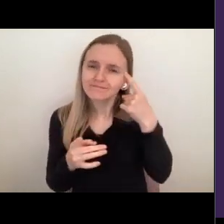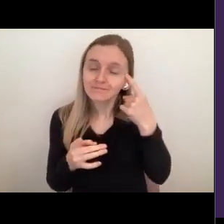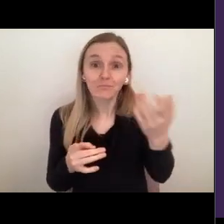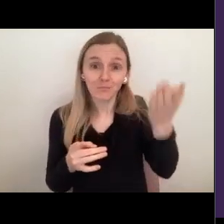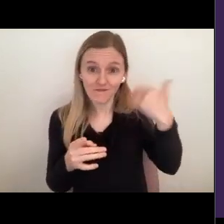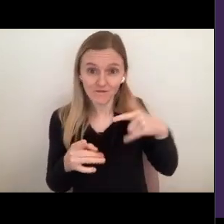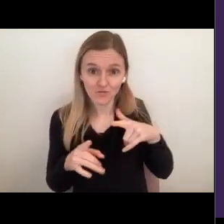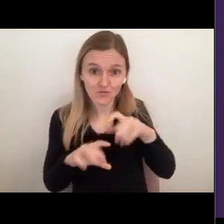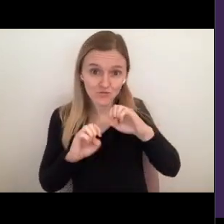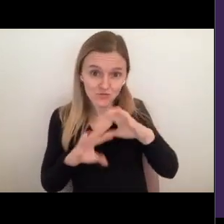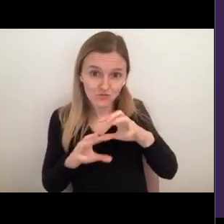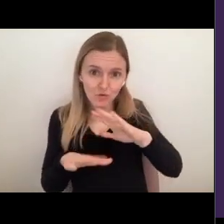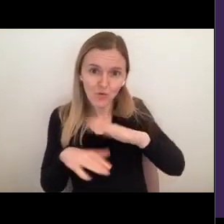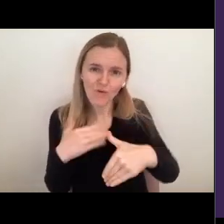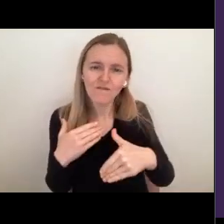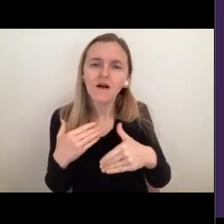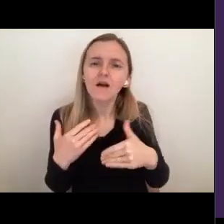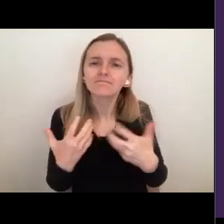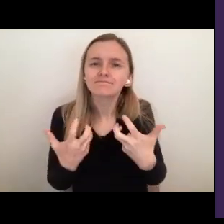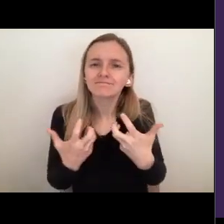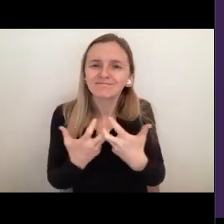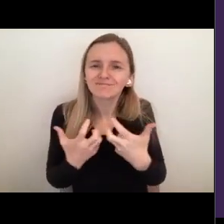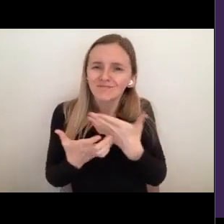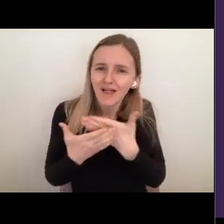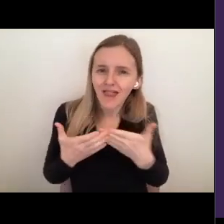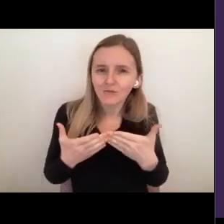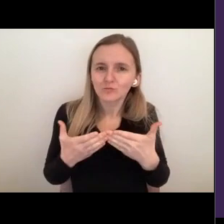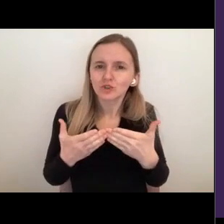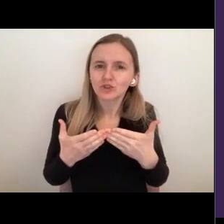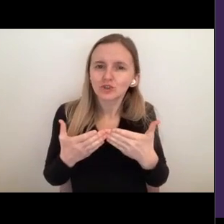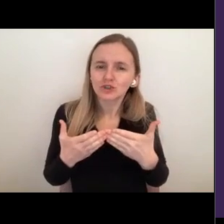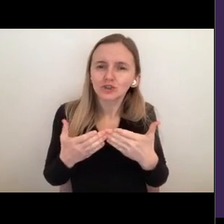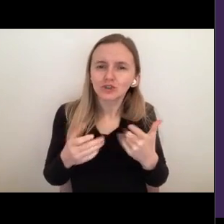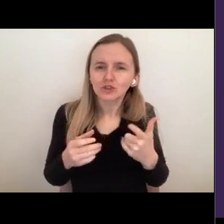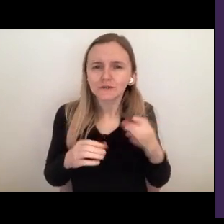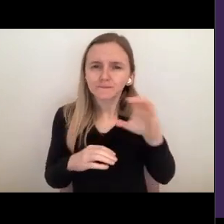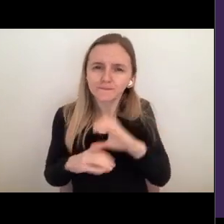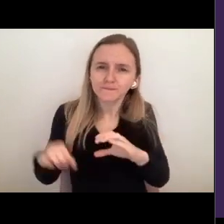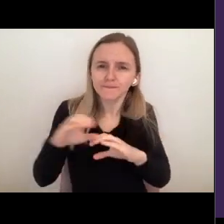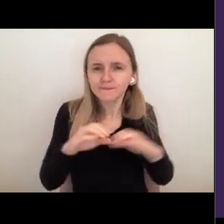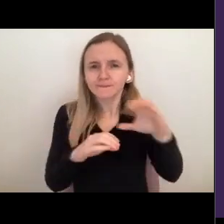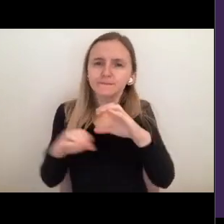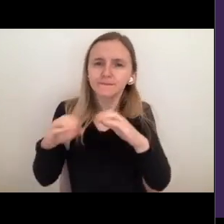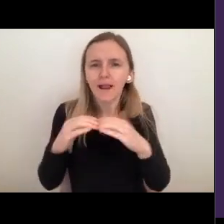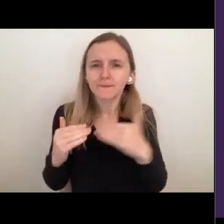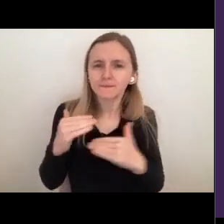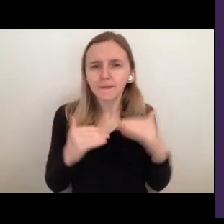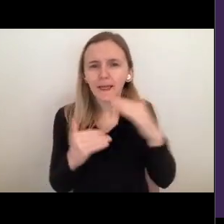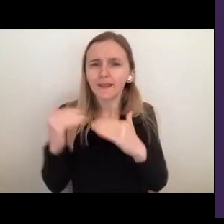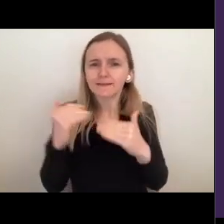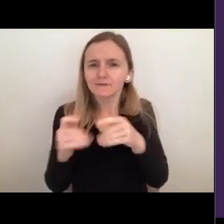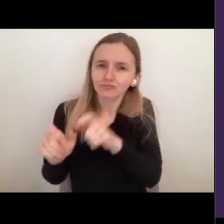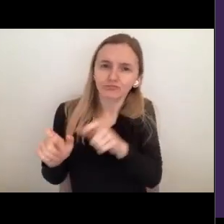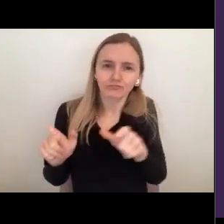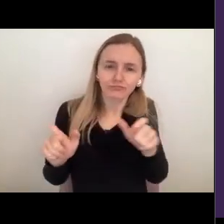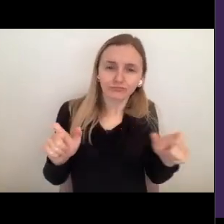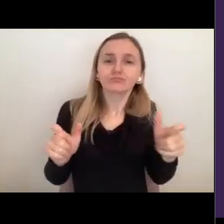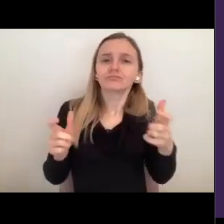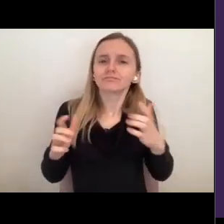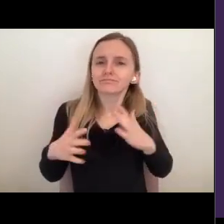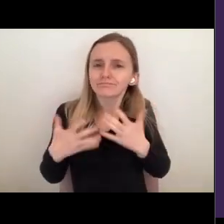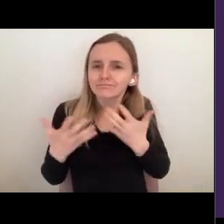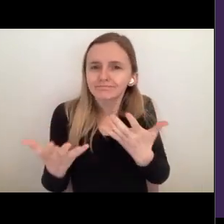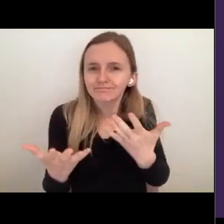we put together and we use to present ourselves in our social world,